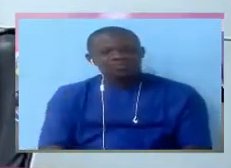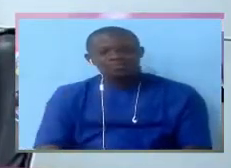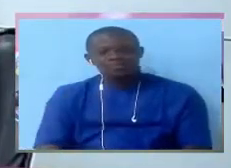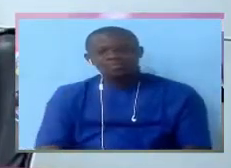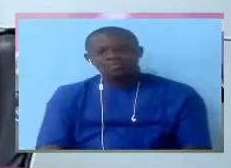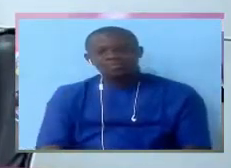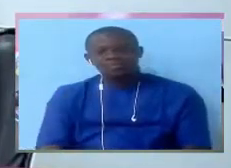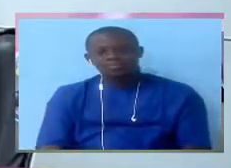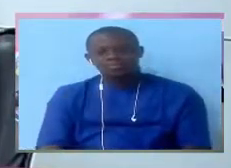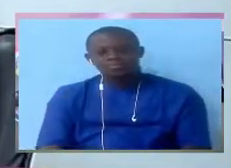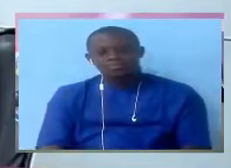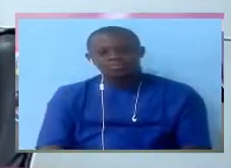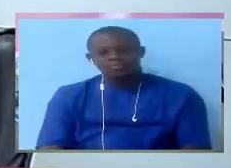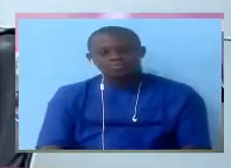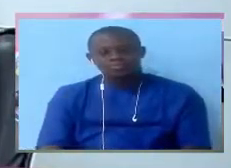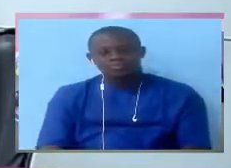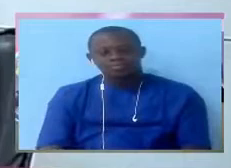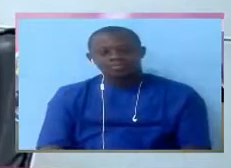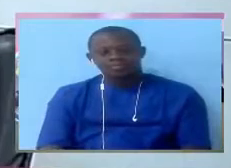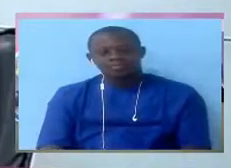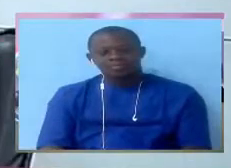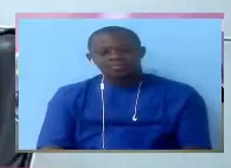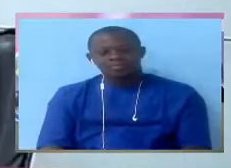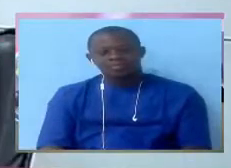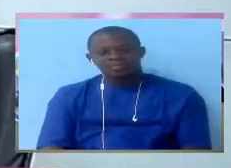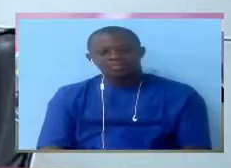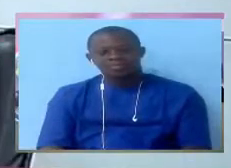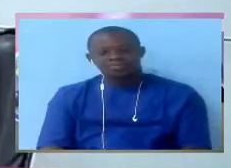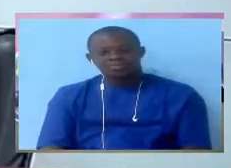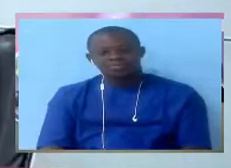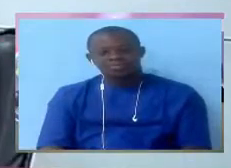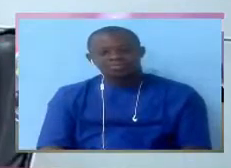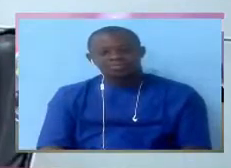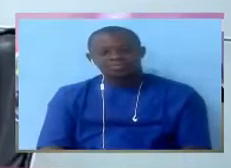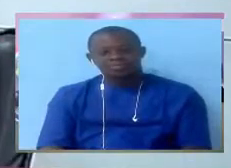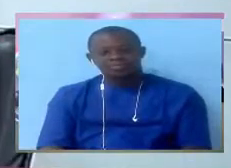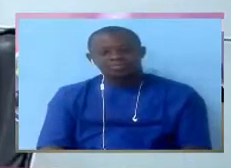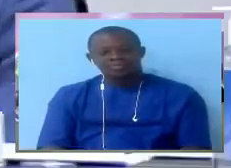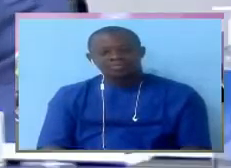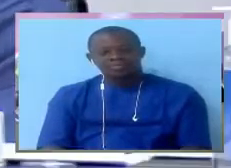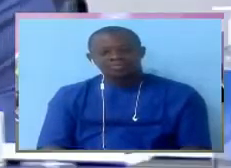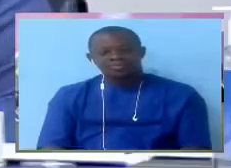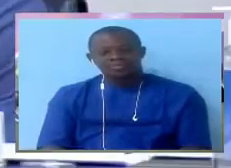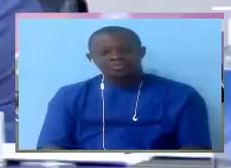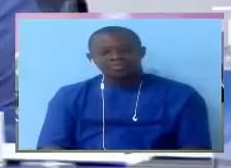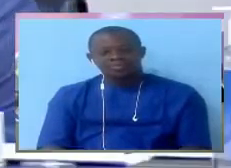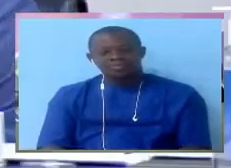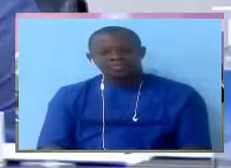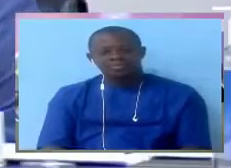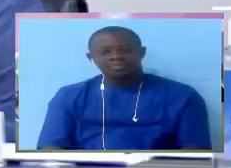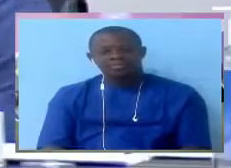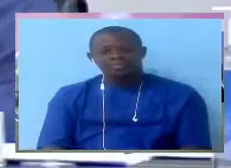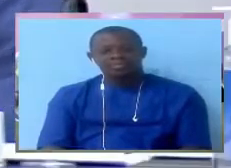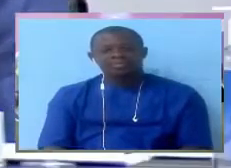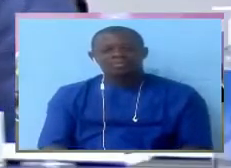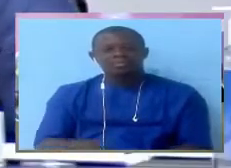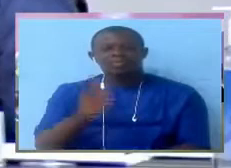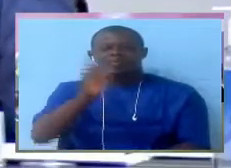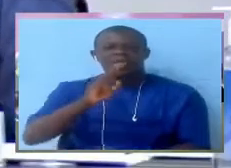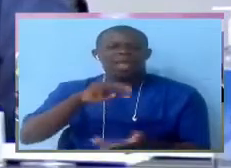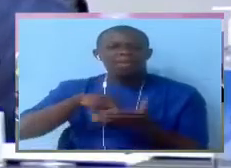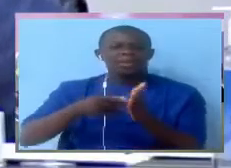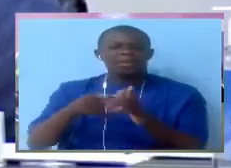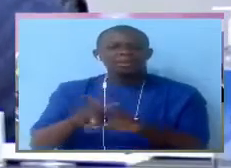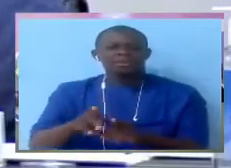resisting they may lay you on a table and use your host pipes to lay you what do you mean by to lay the